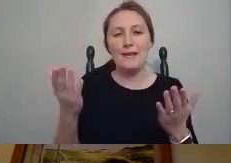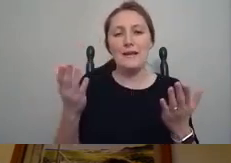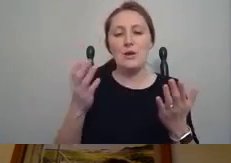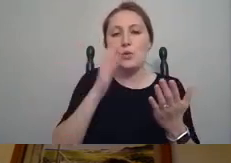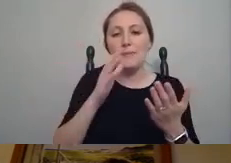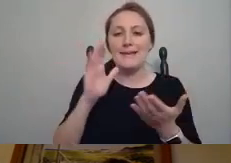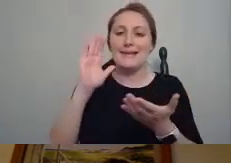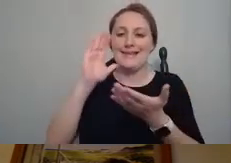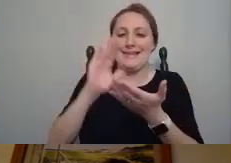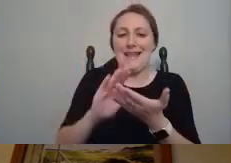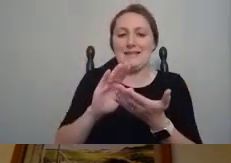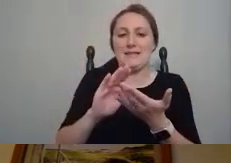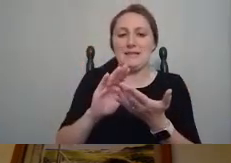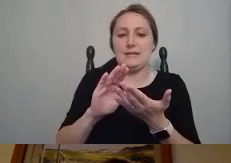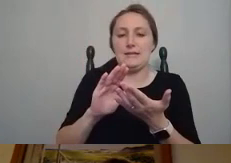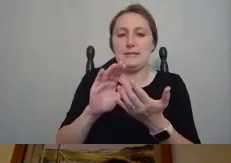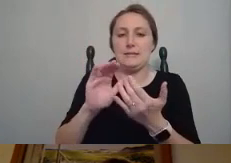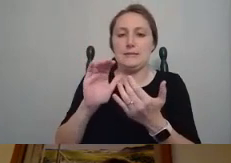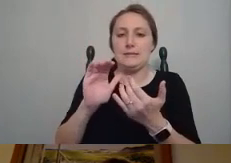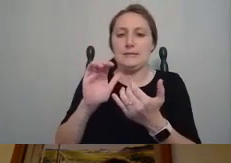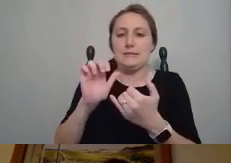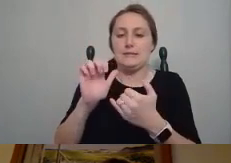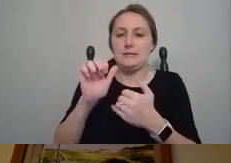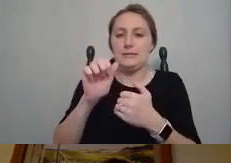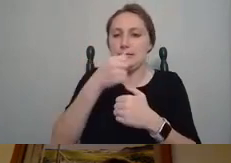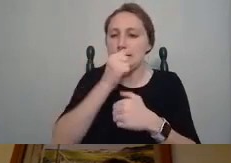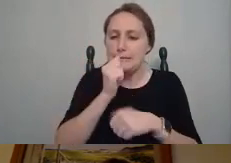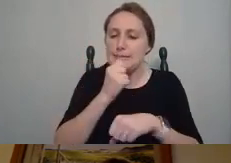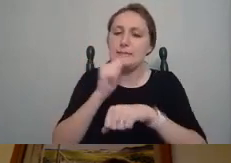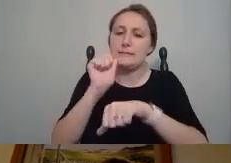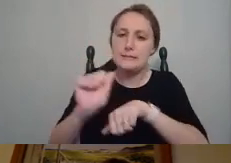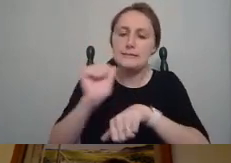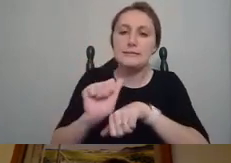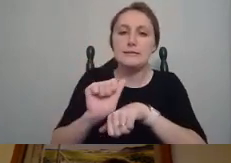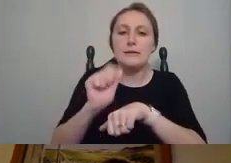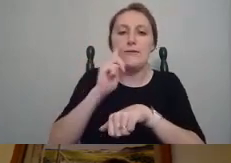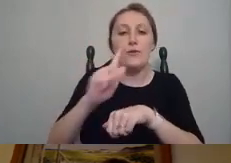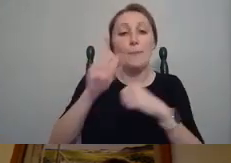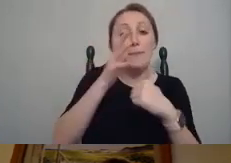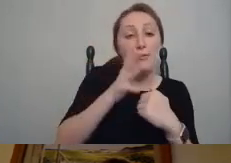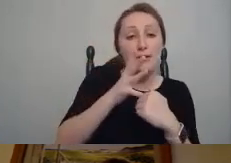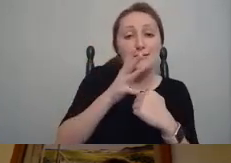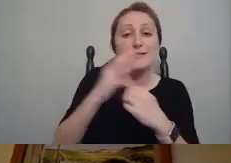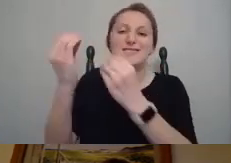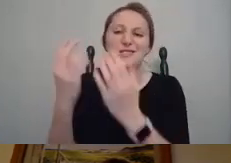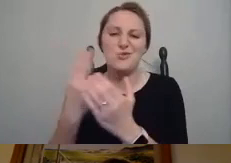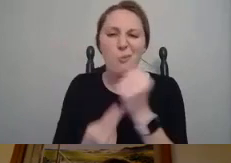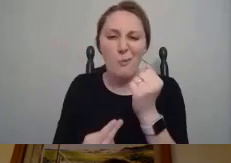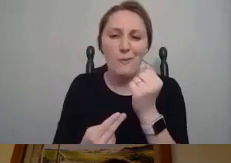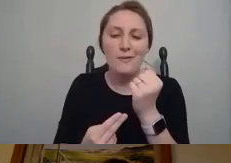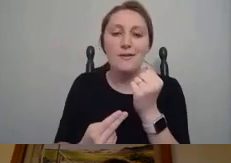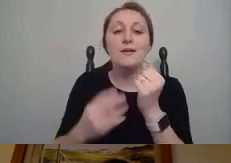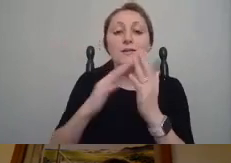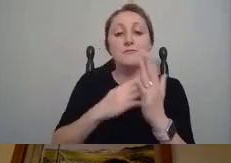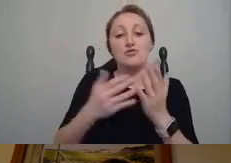for parents, and frankly, less of a list for teachers. Our schedule provides a decent amount of planning time for our teams, and we're going